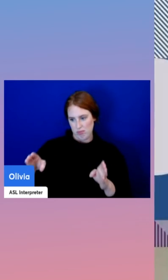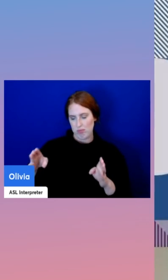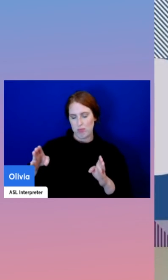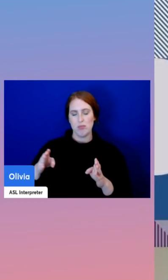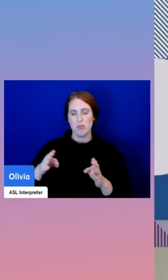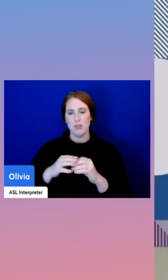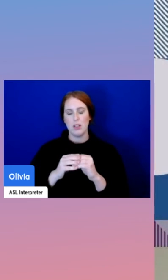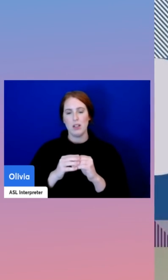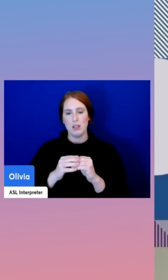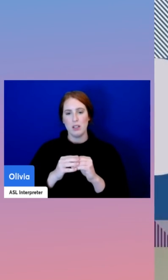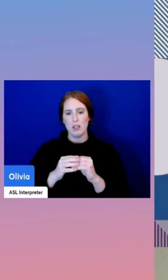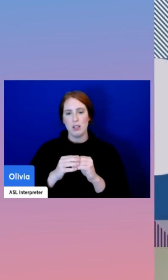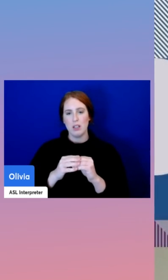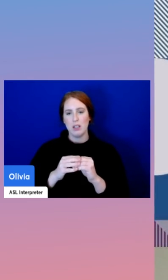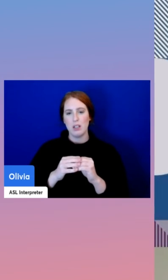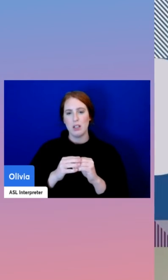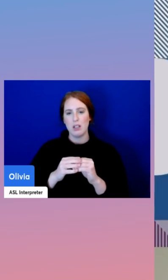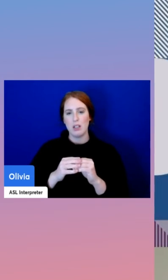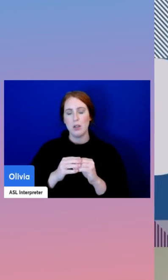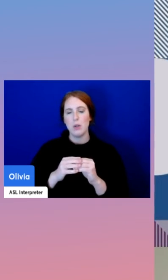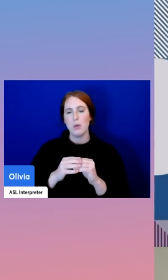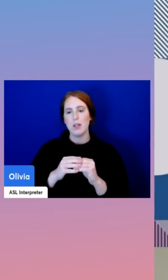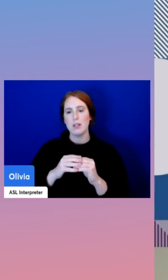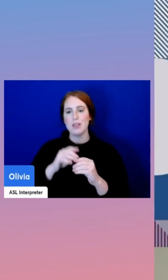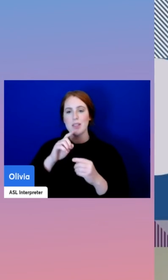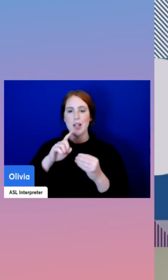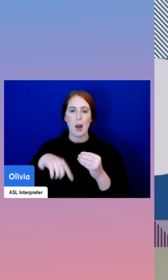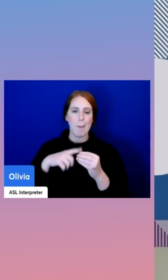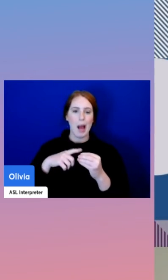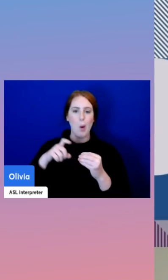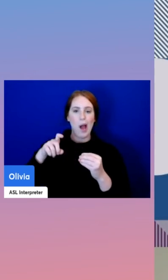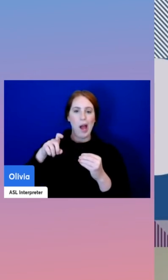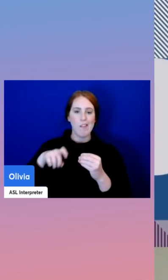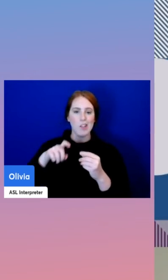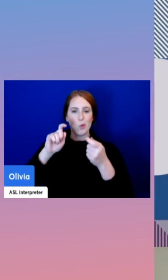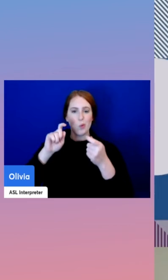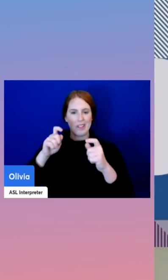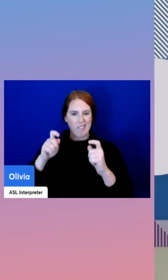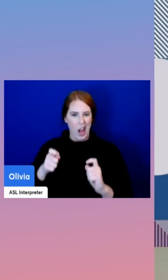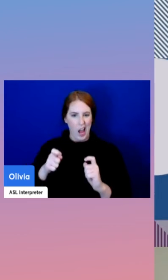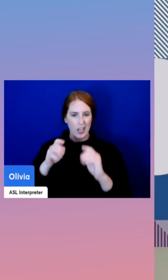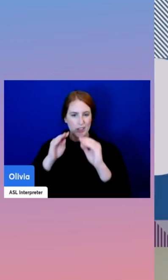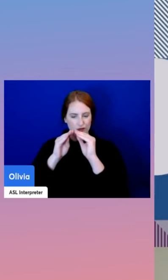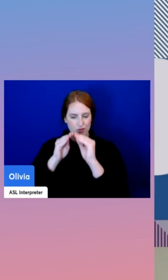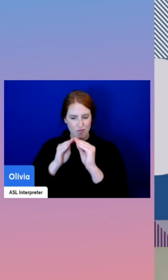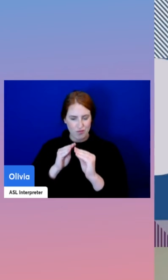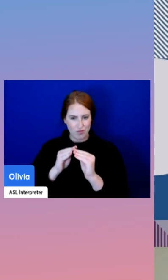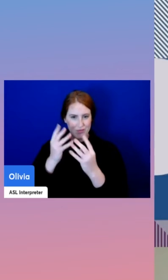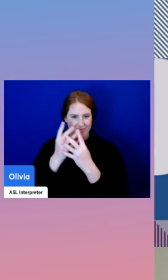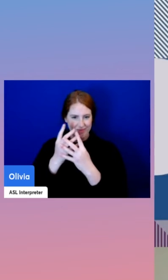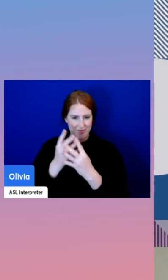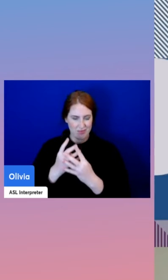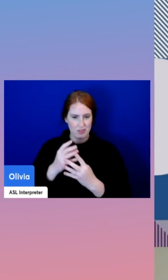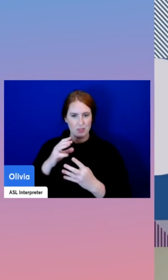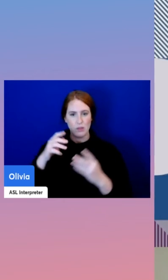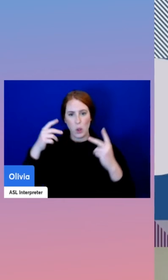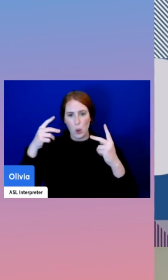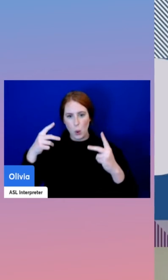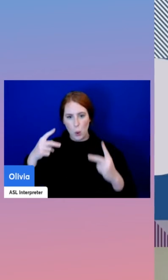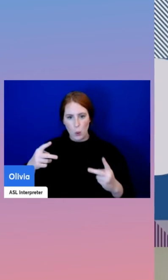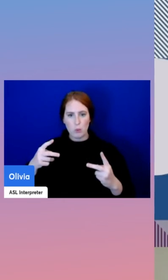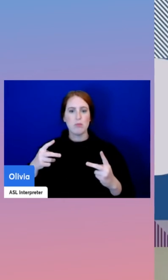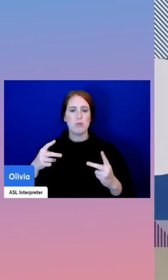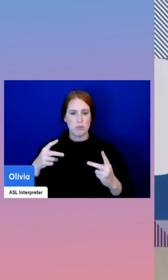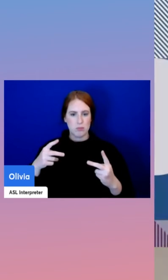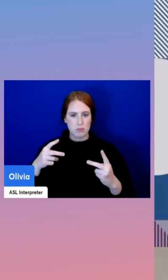about needing the refinement of code and the need to move Graviton instances on AWS.